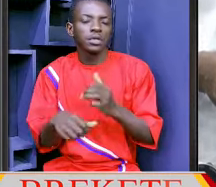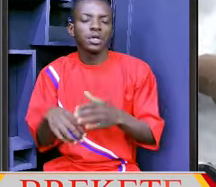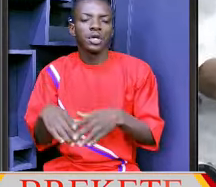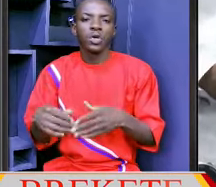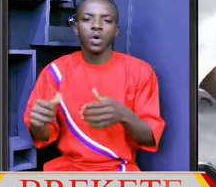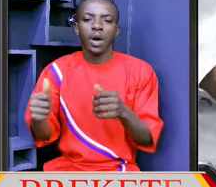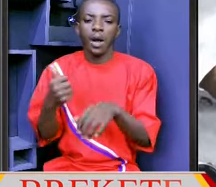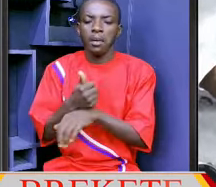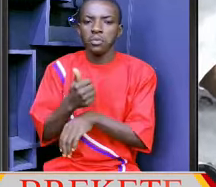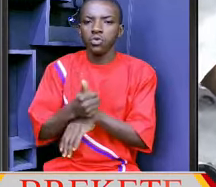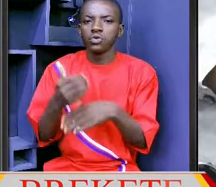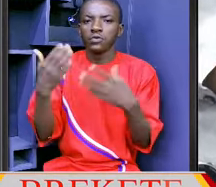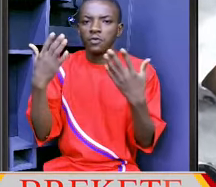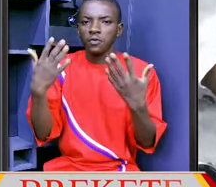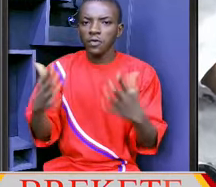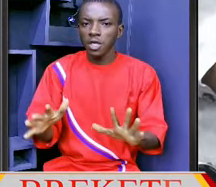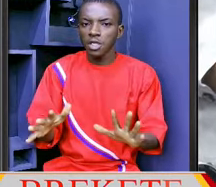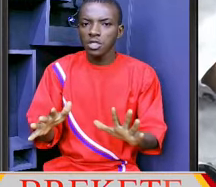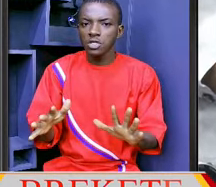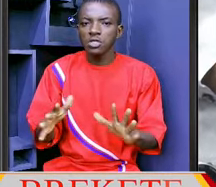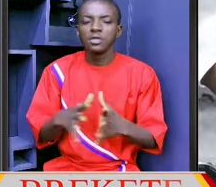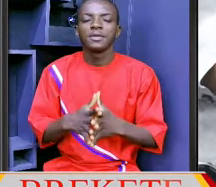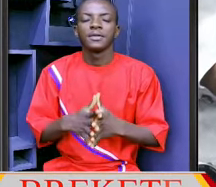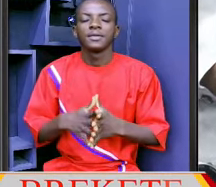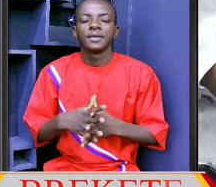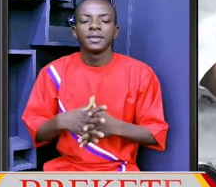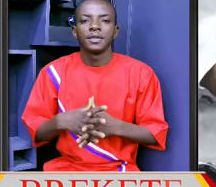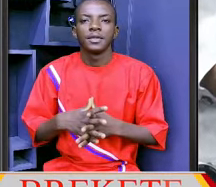You abuse finish.